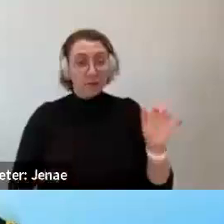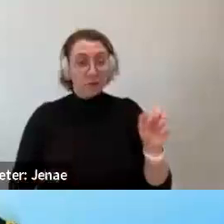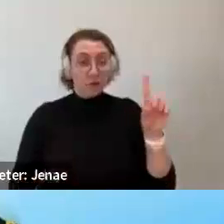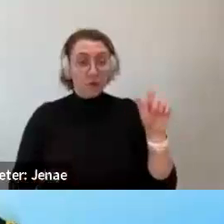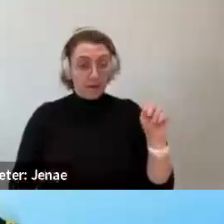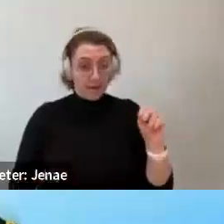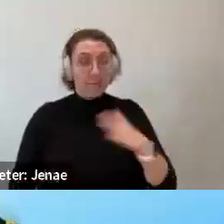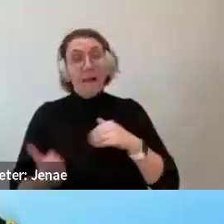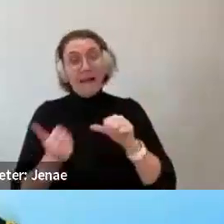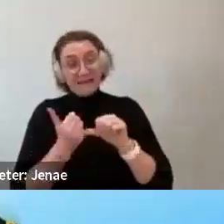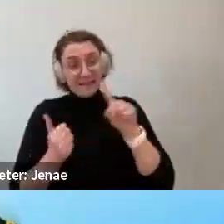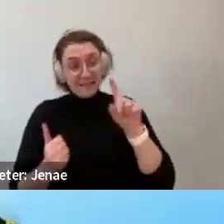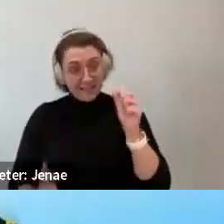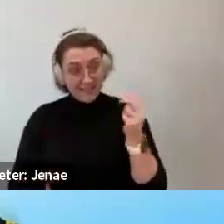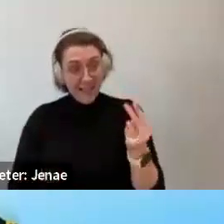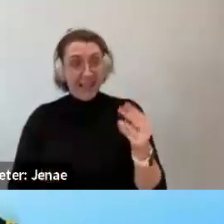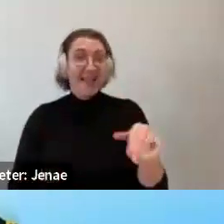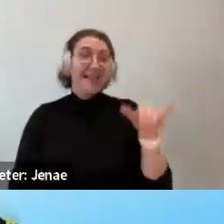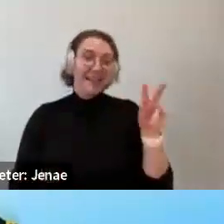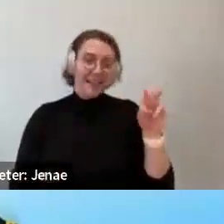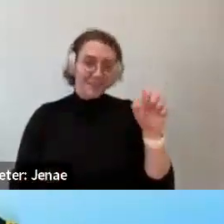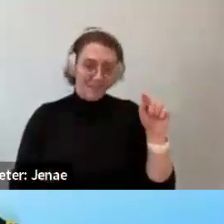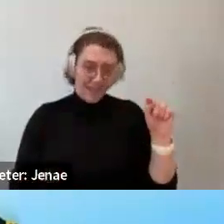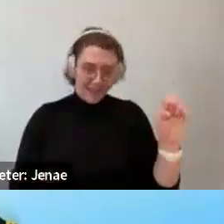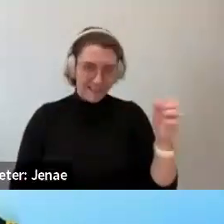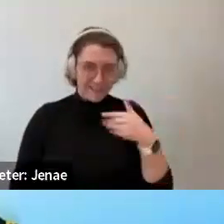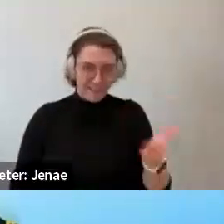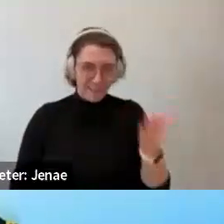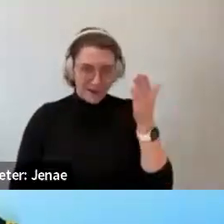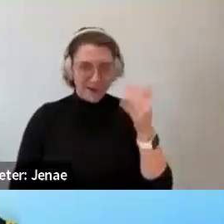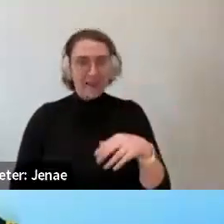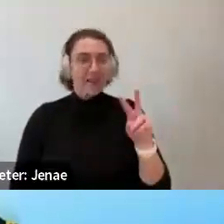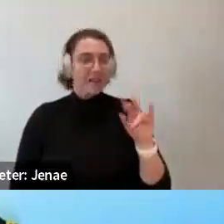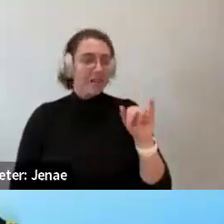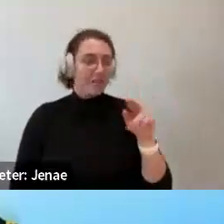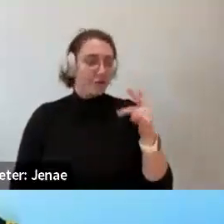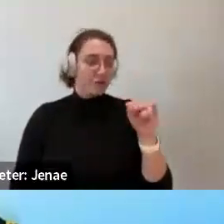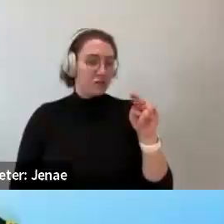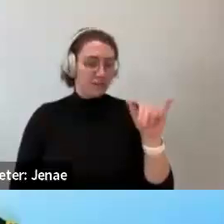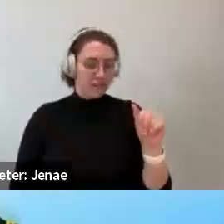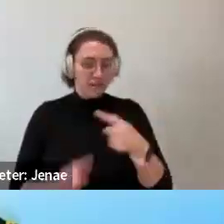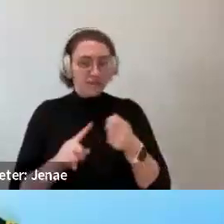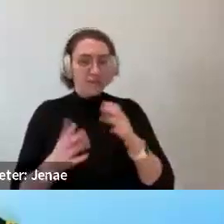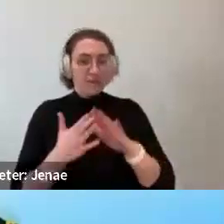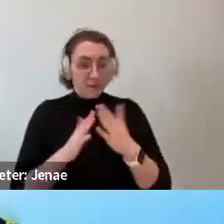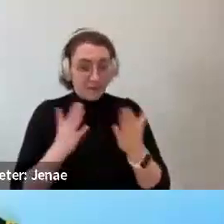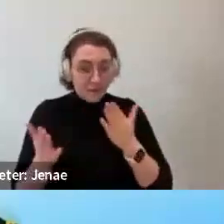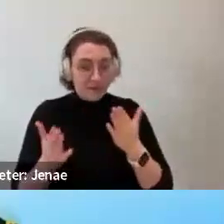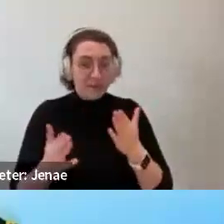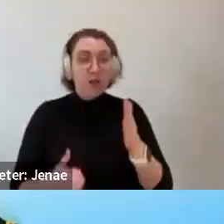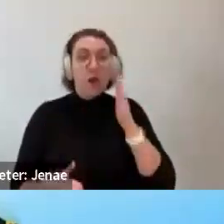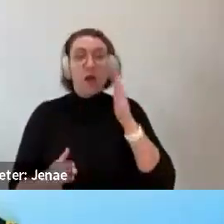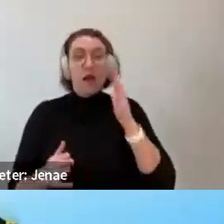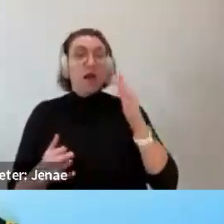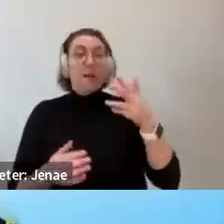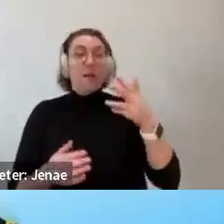Zach, is here. I see Yvette this morning. Good morning. And Virginia as well from Community Services. You'll hear from